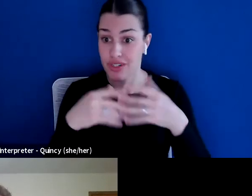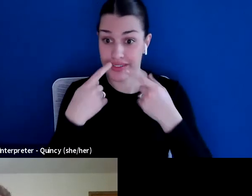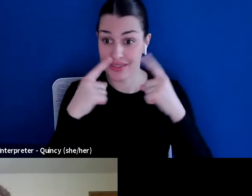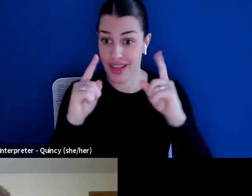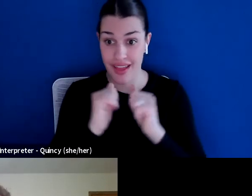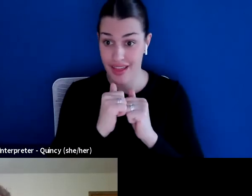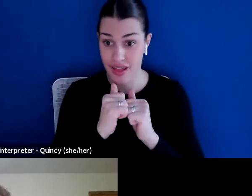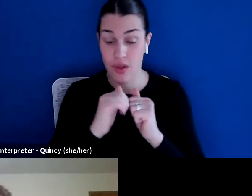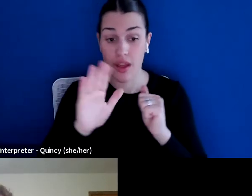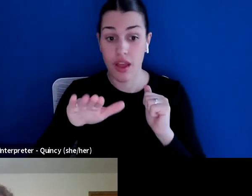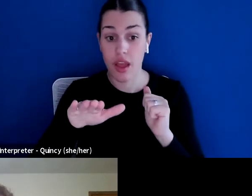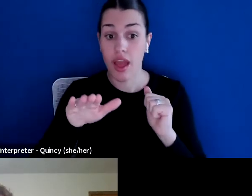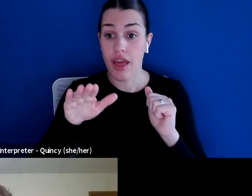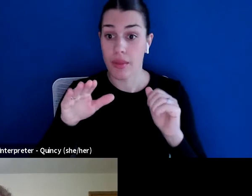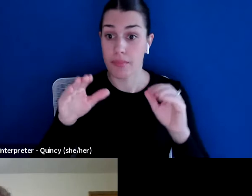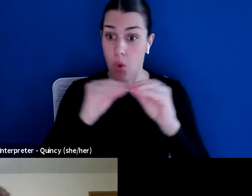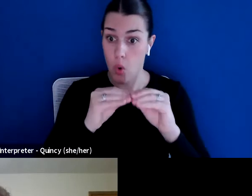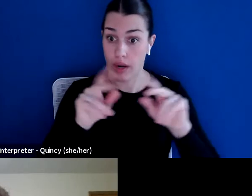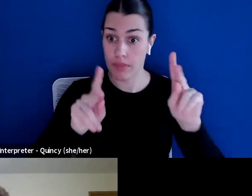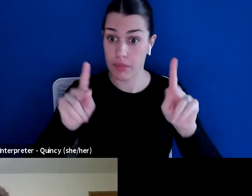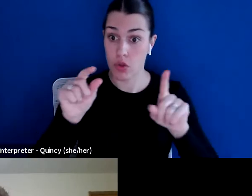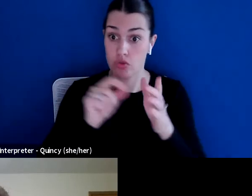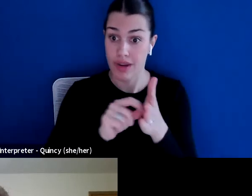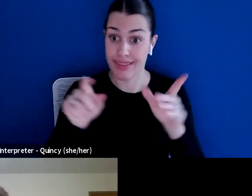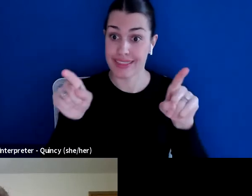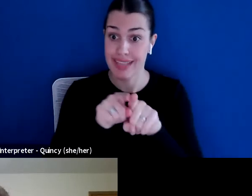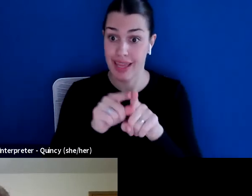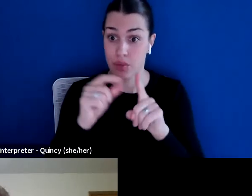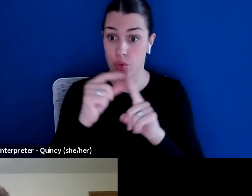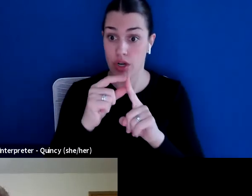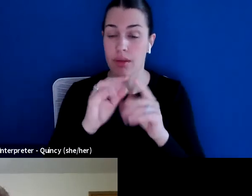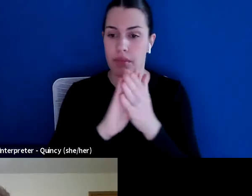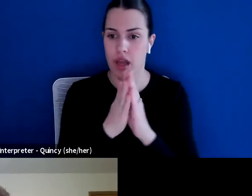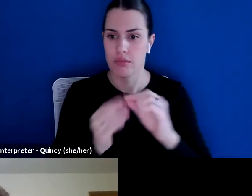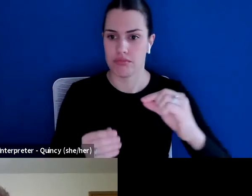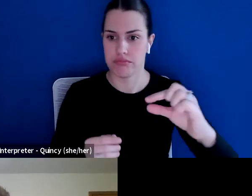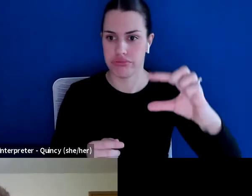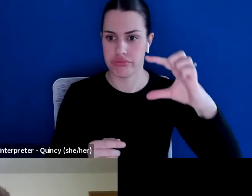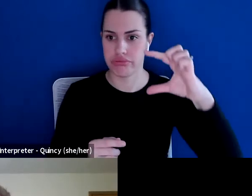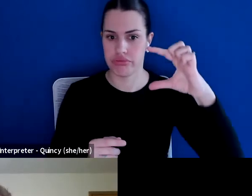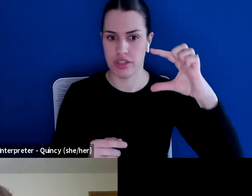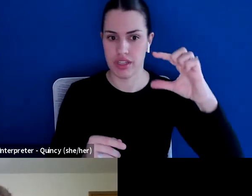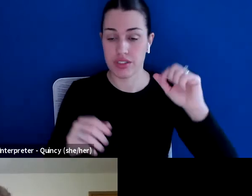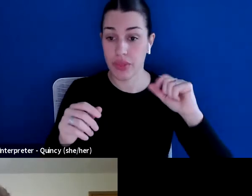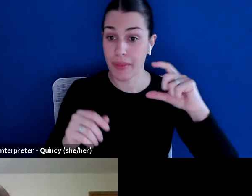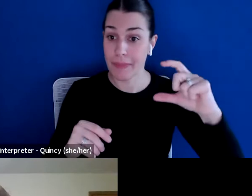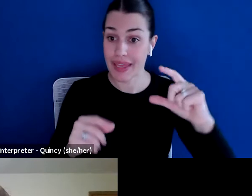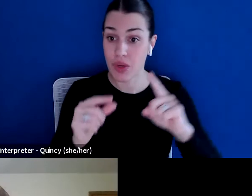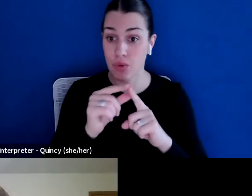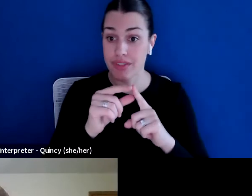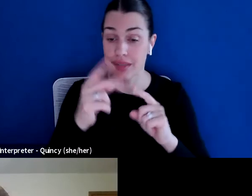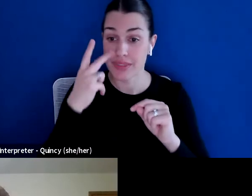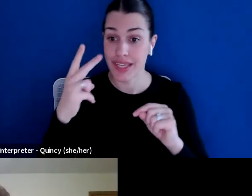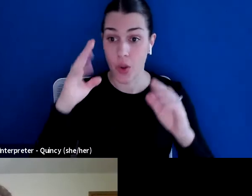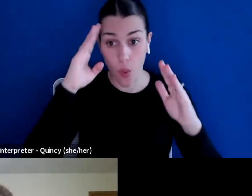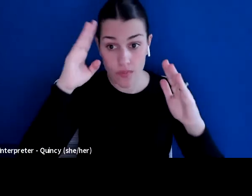words that have more people writing them in are going to be bigger. So the bigger words that I'm seeing are hopeful,